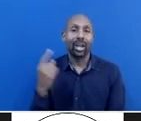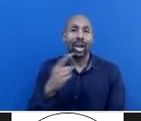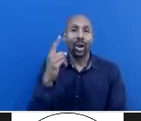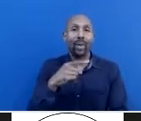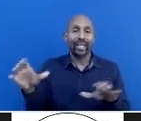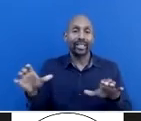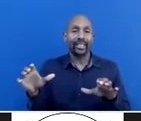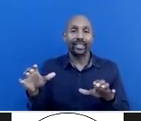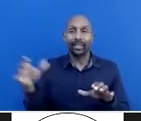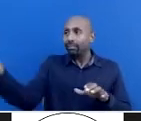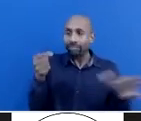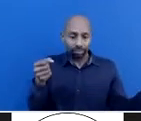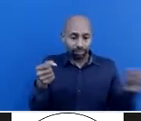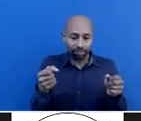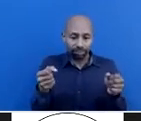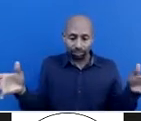know.